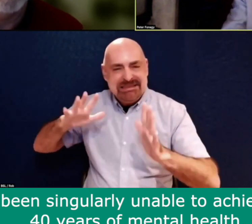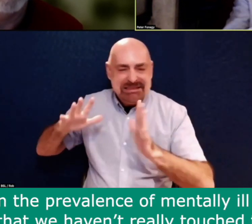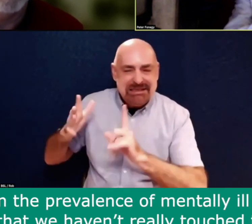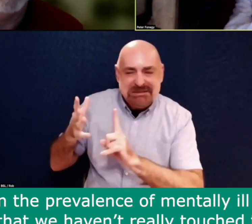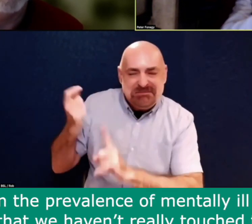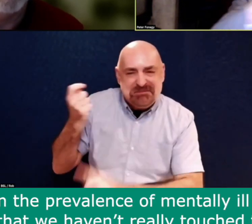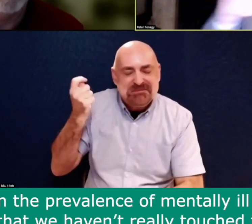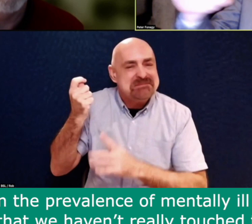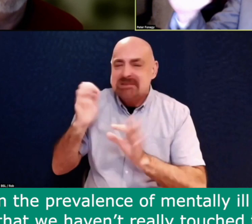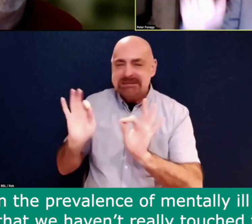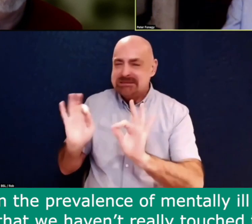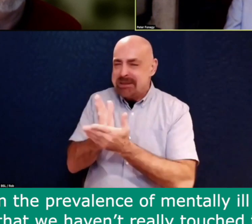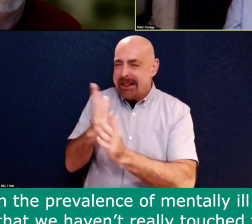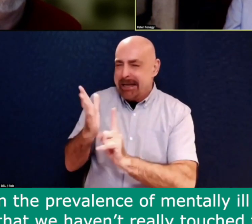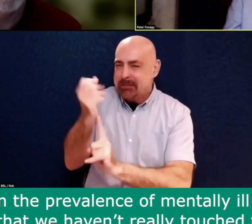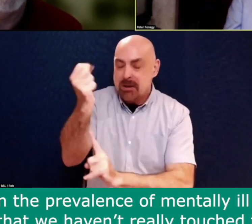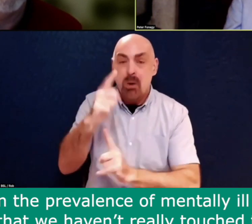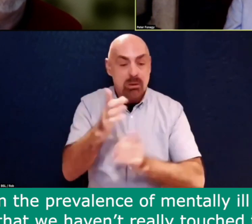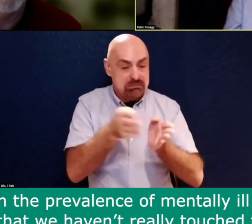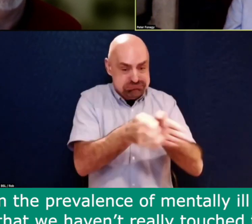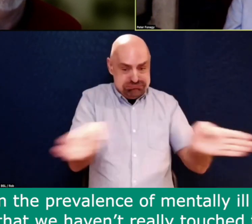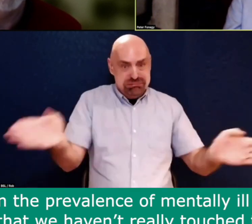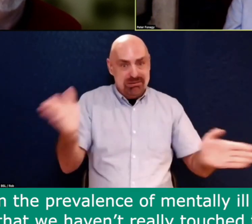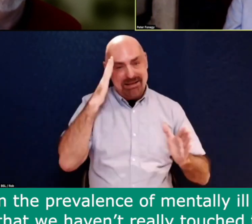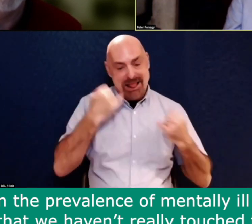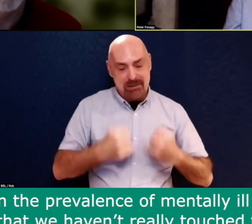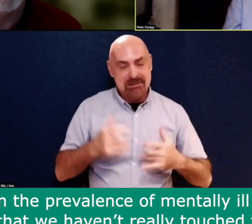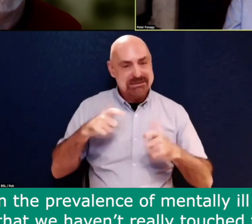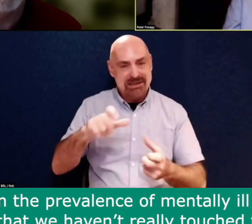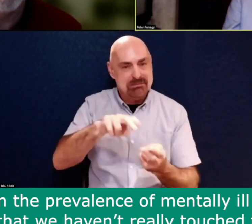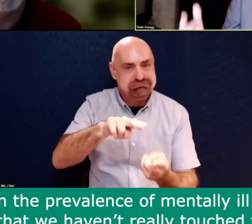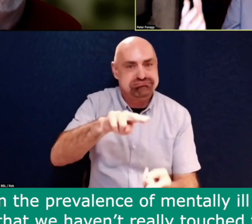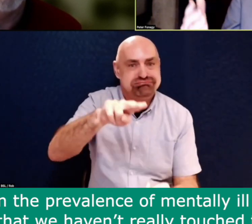which is to impact on the prevalence of mental ill health